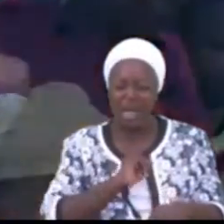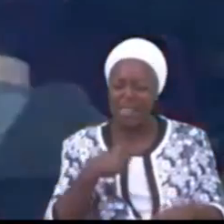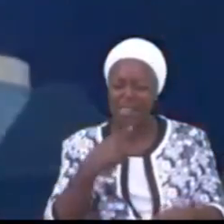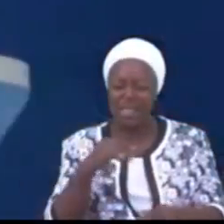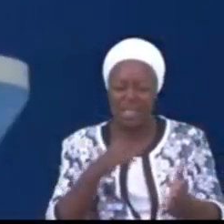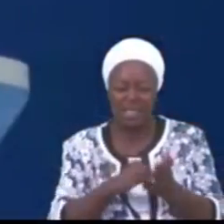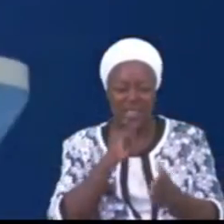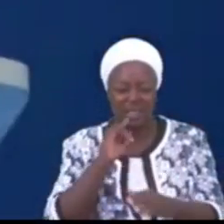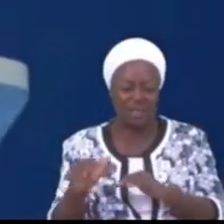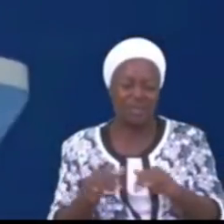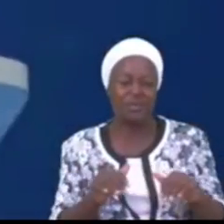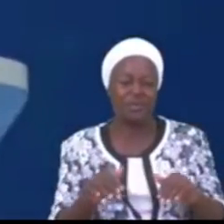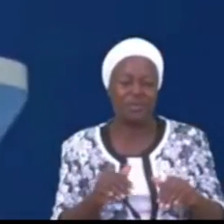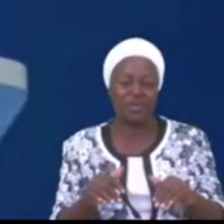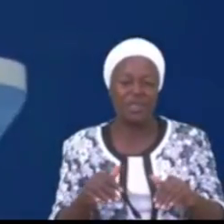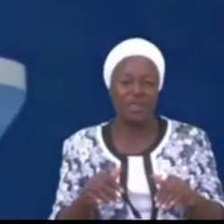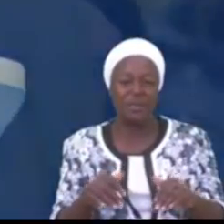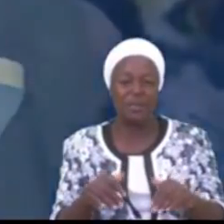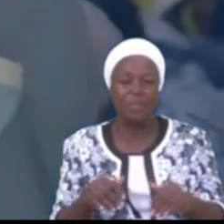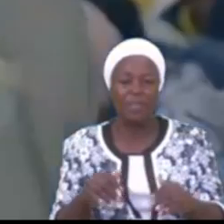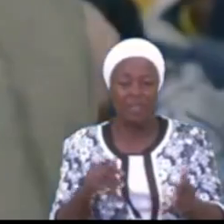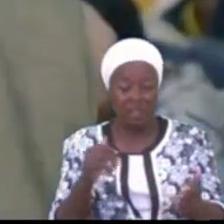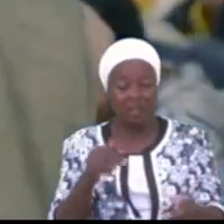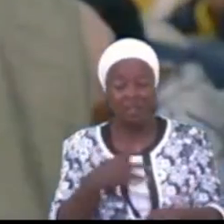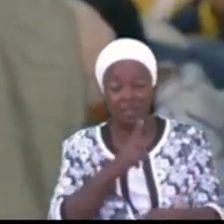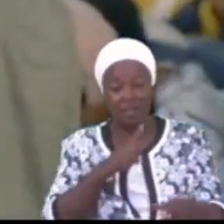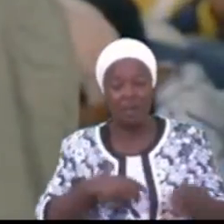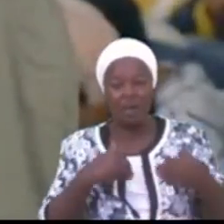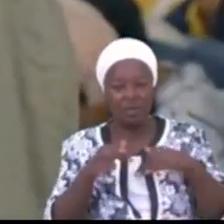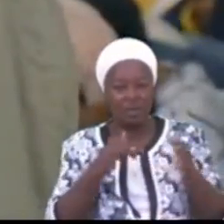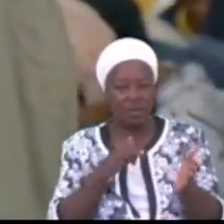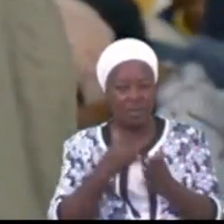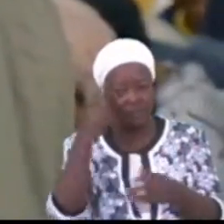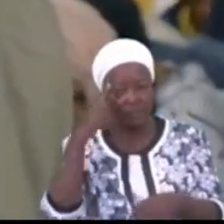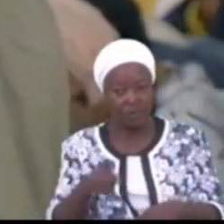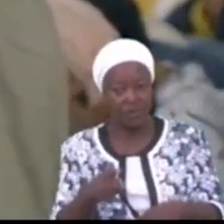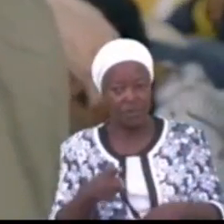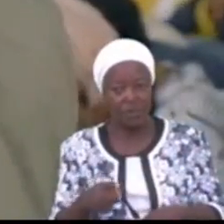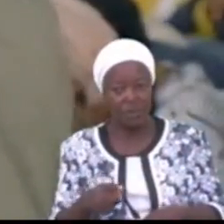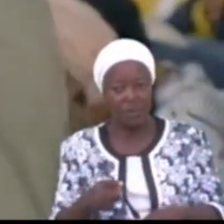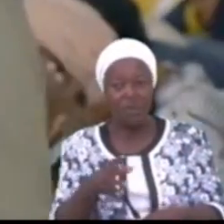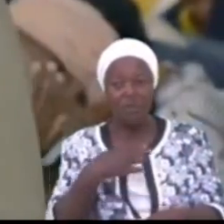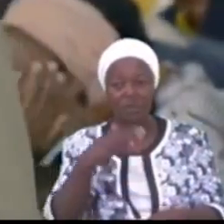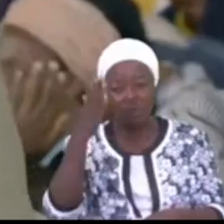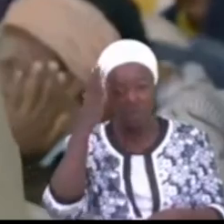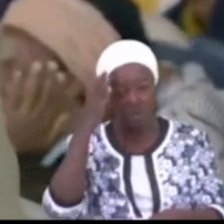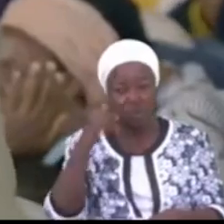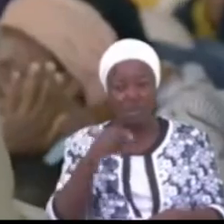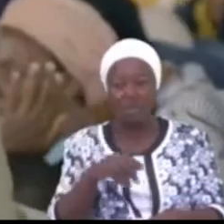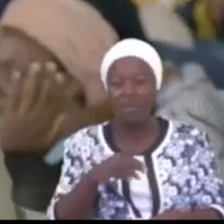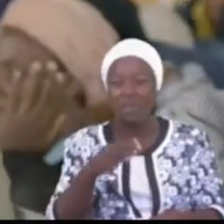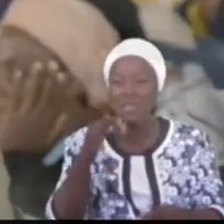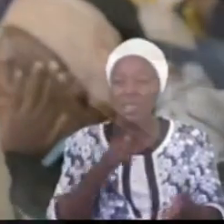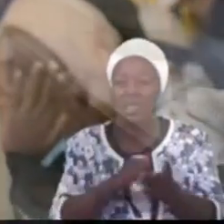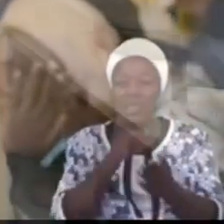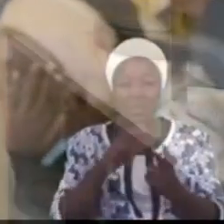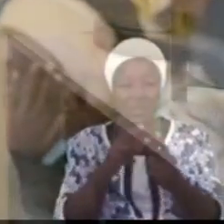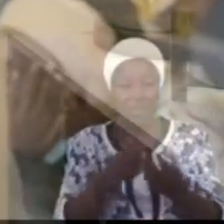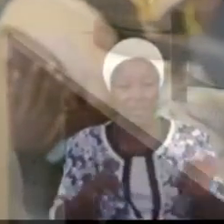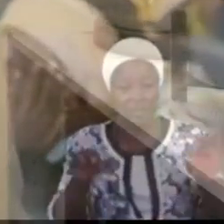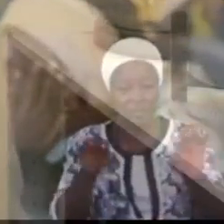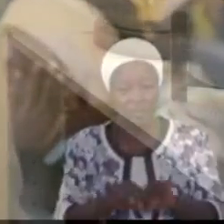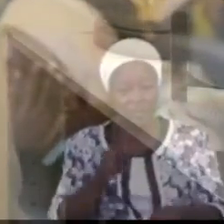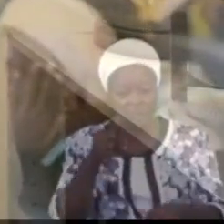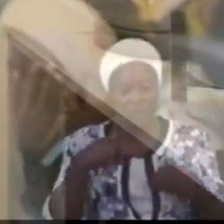it is done. Keep on standing. Our counselors are there. They will attend to you, and they